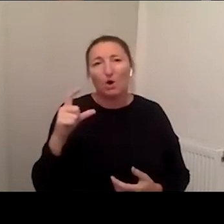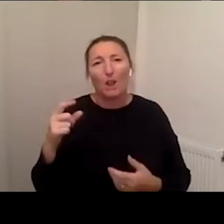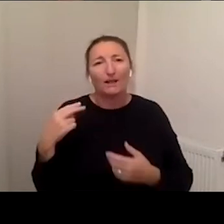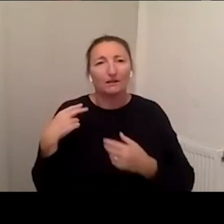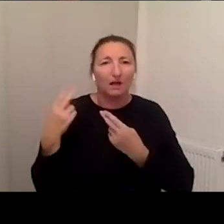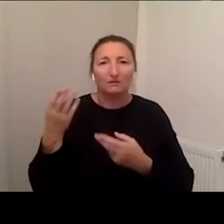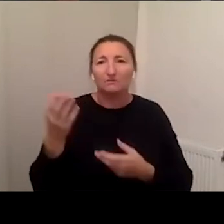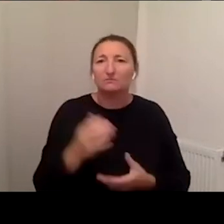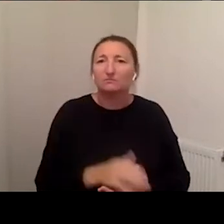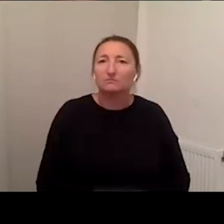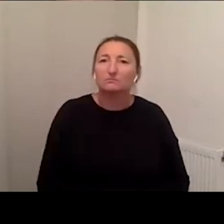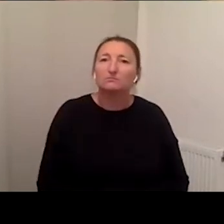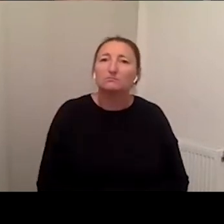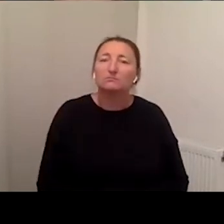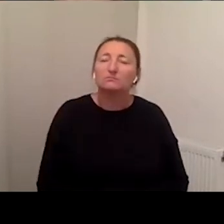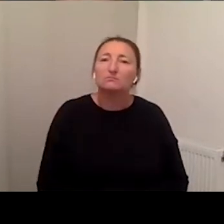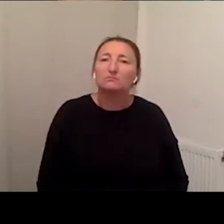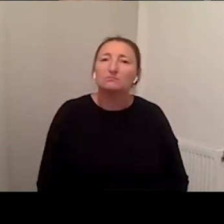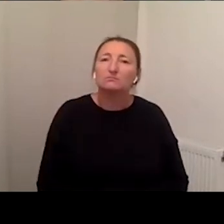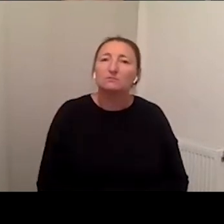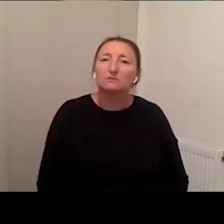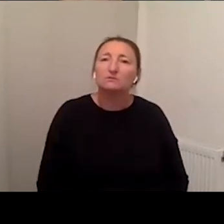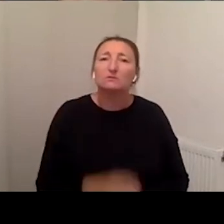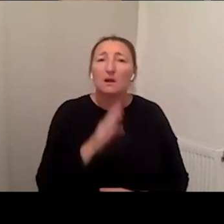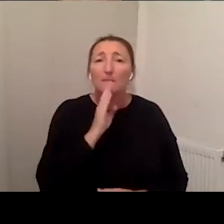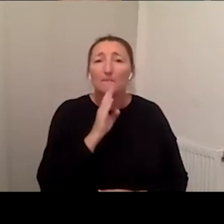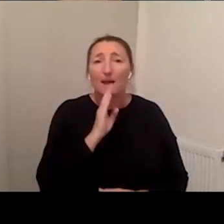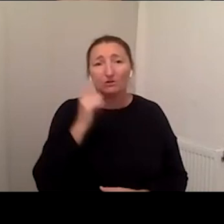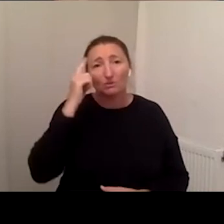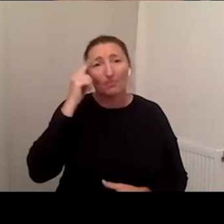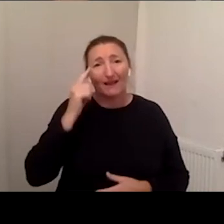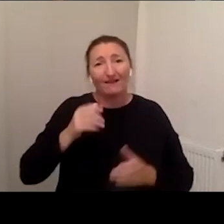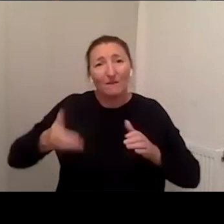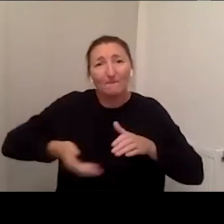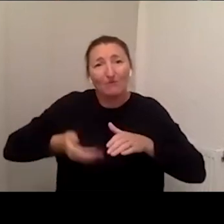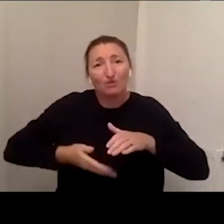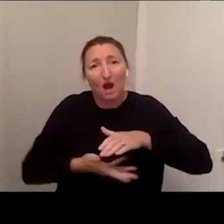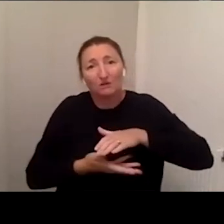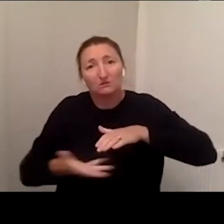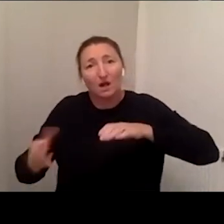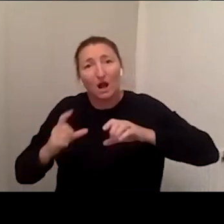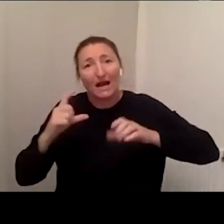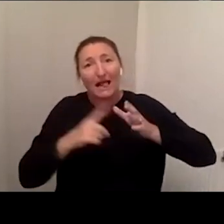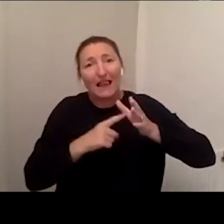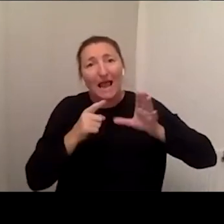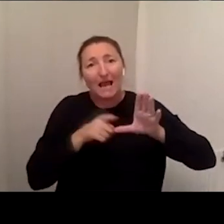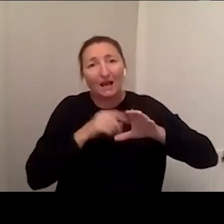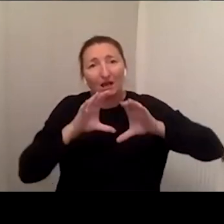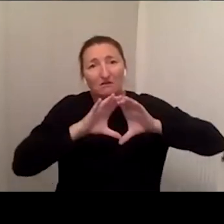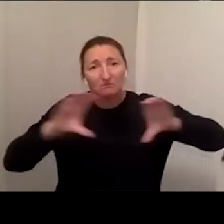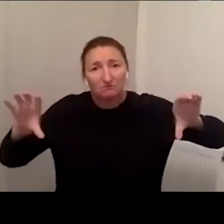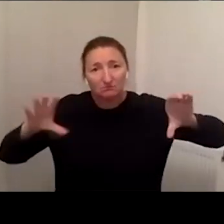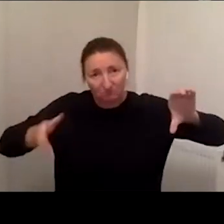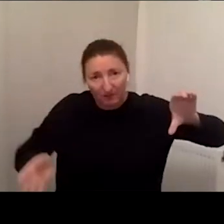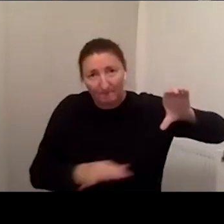in Belgium, most people think it's safe under the ground in some clay layers, but